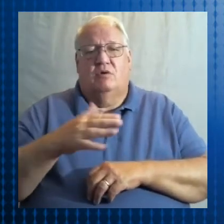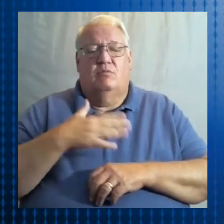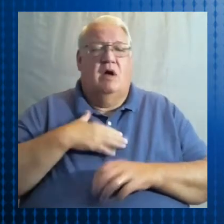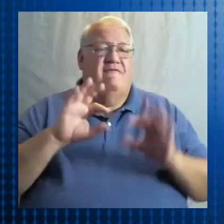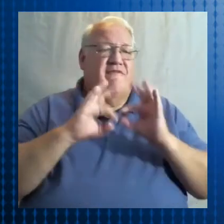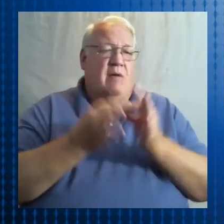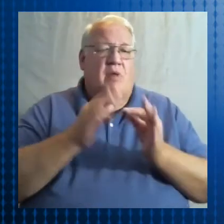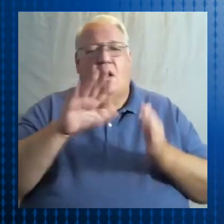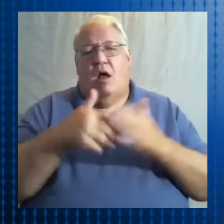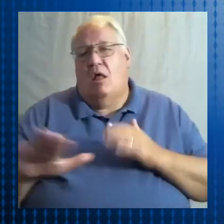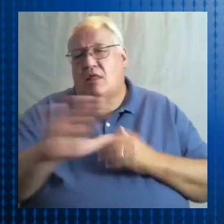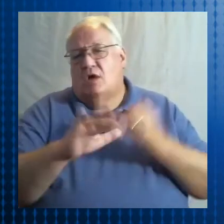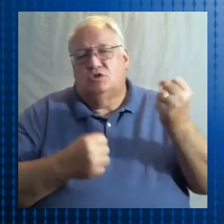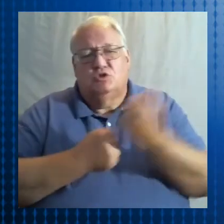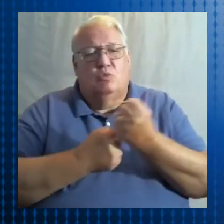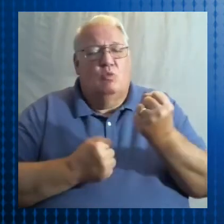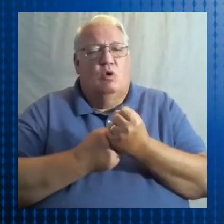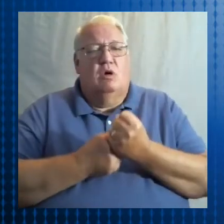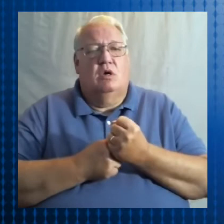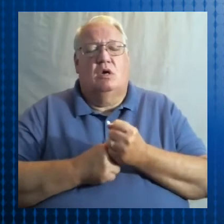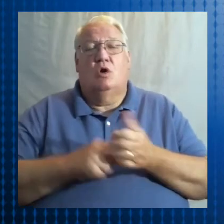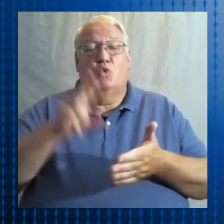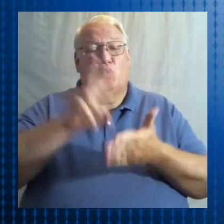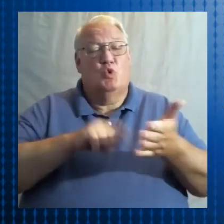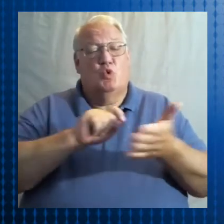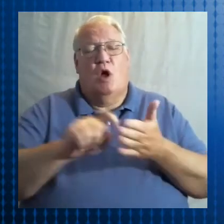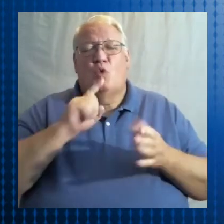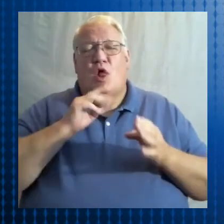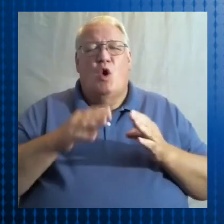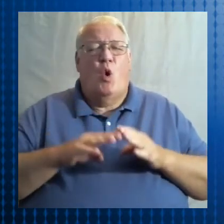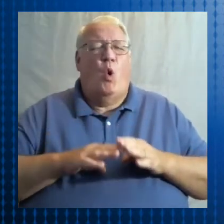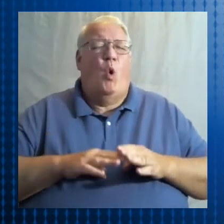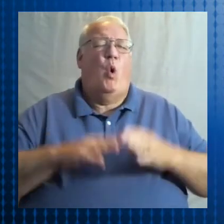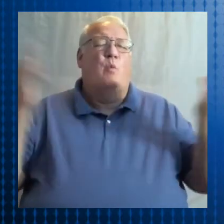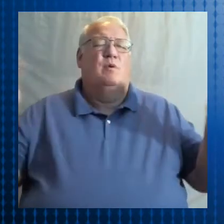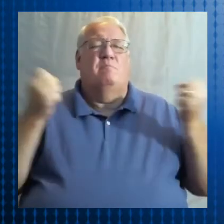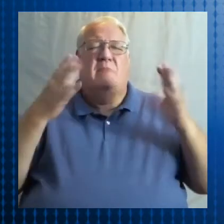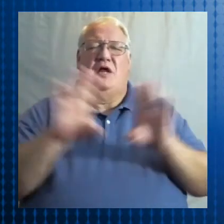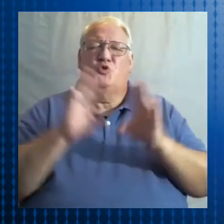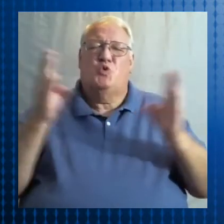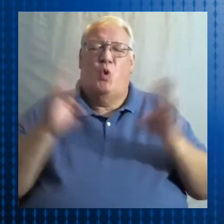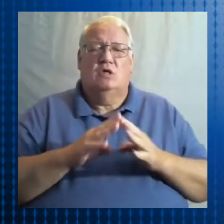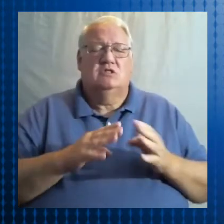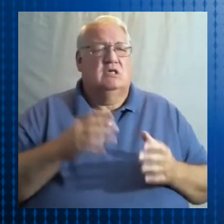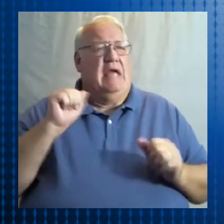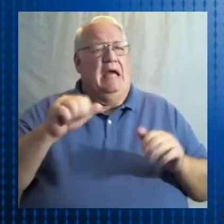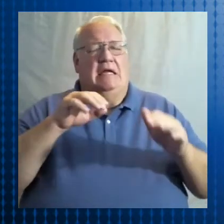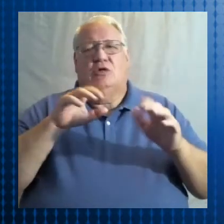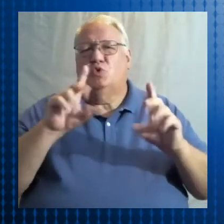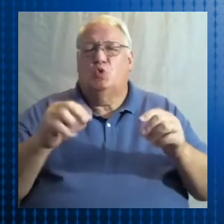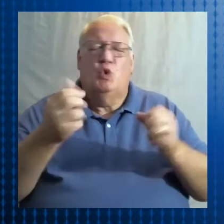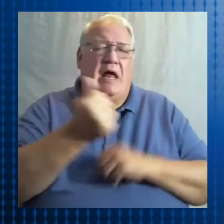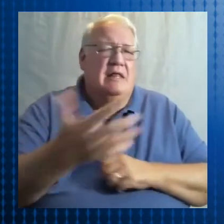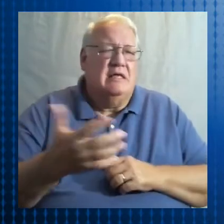support. Literacy opens so many doors for students, and it's just a joy to teach them and to work